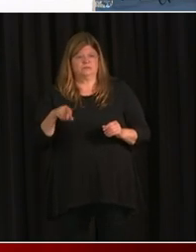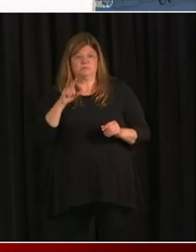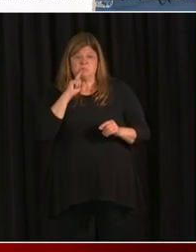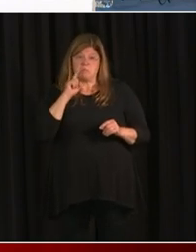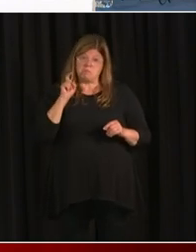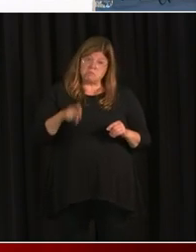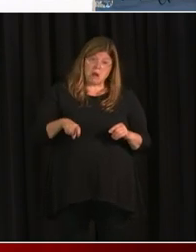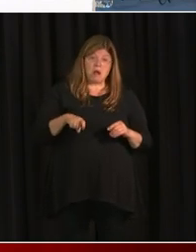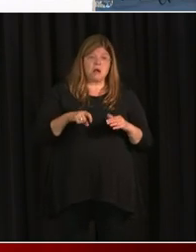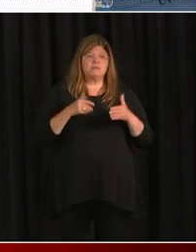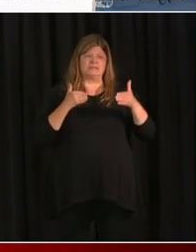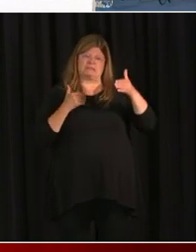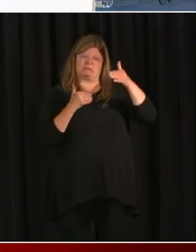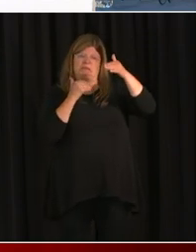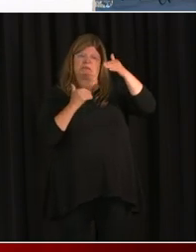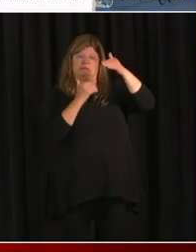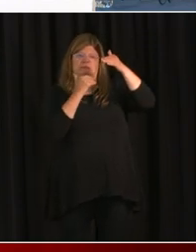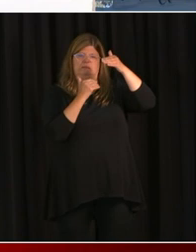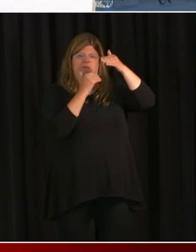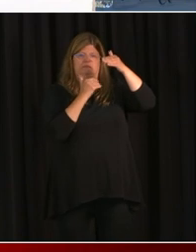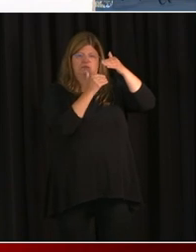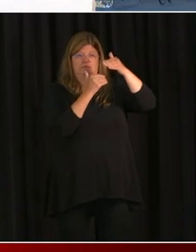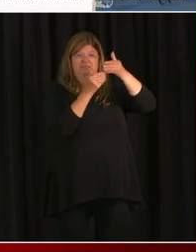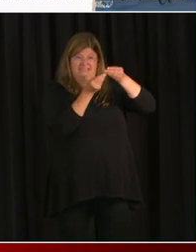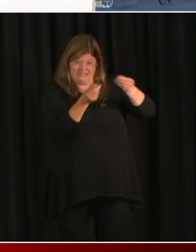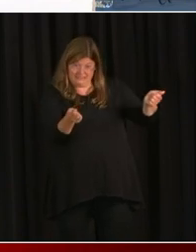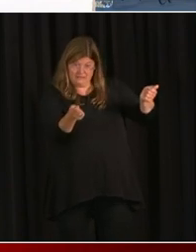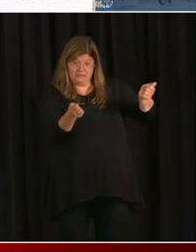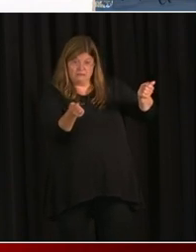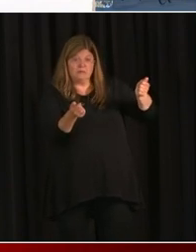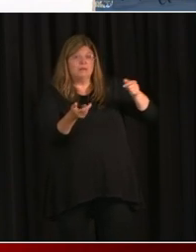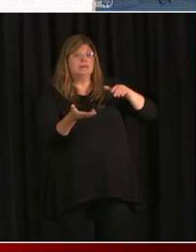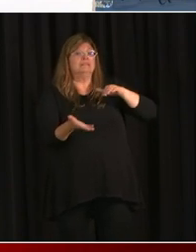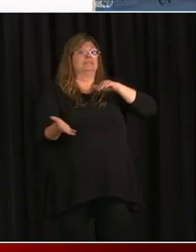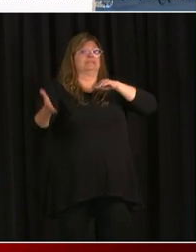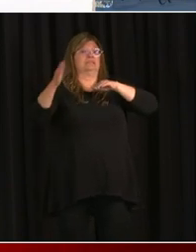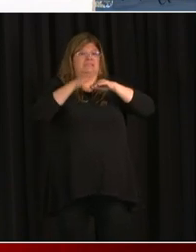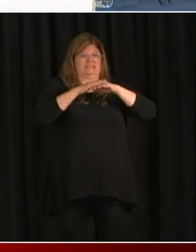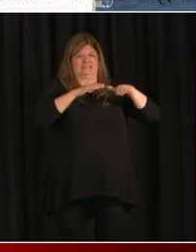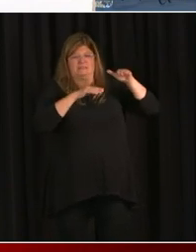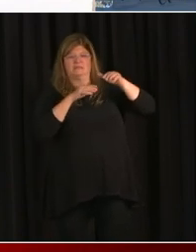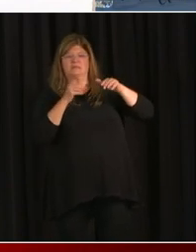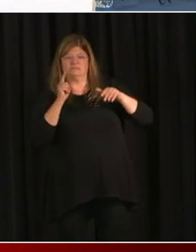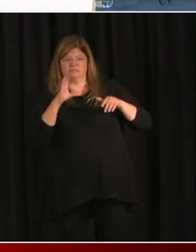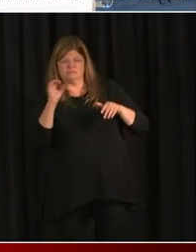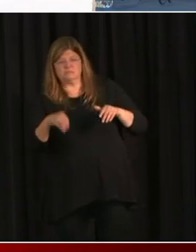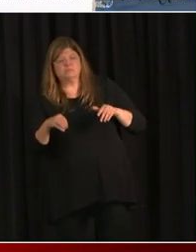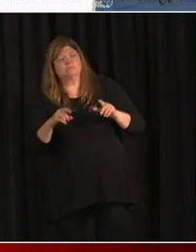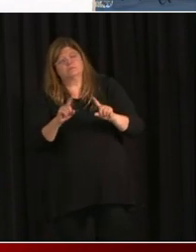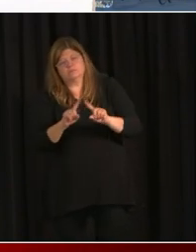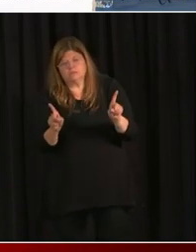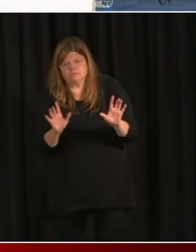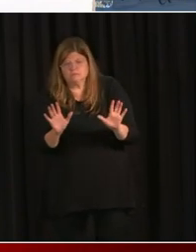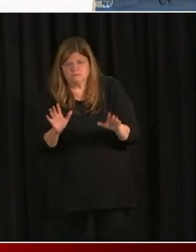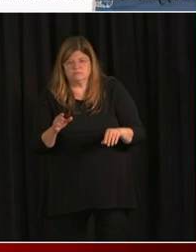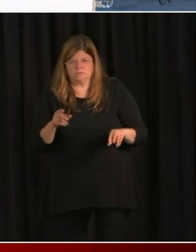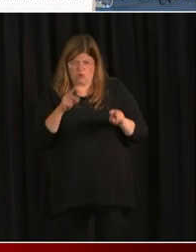moving closer to containment. If they were right on top of each other, we'd be at 100%. As you can